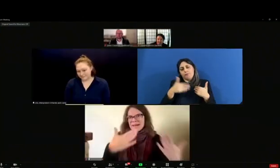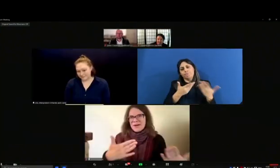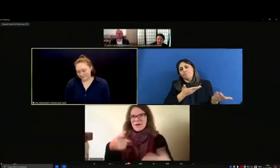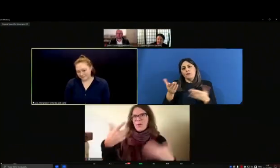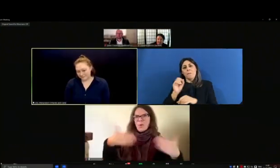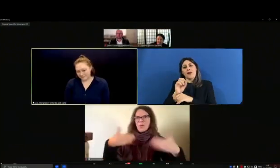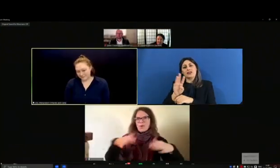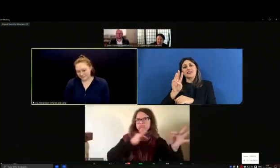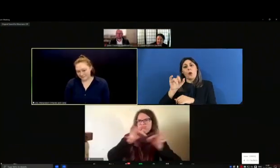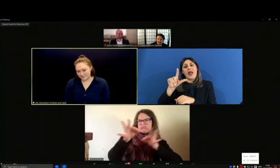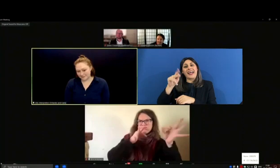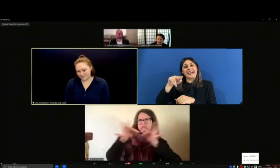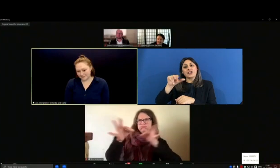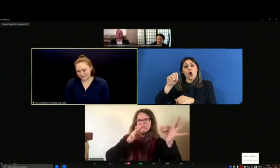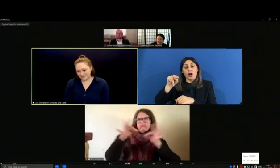Thank you.